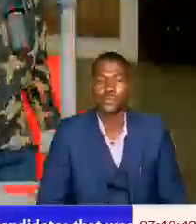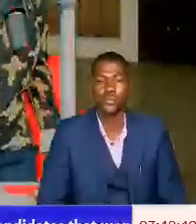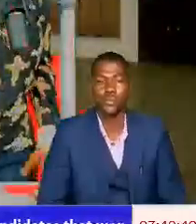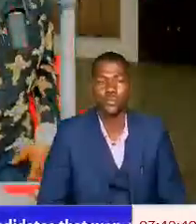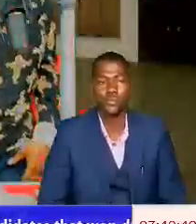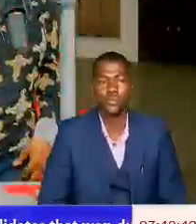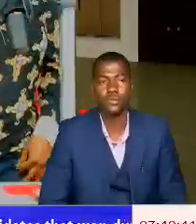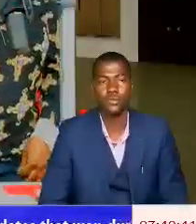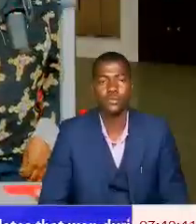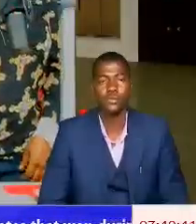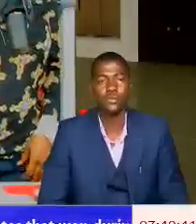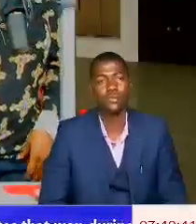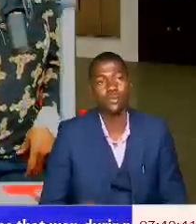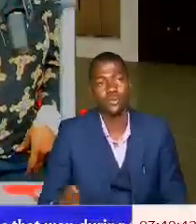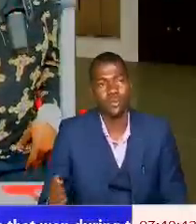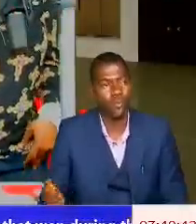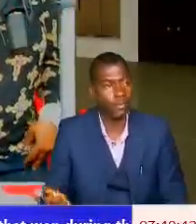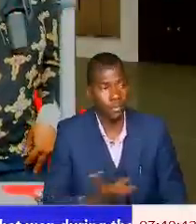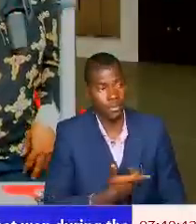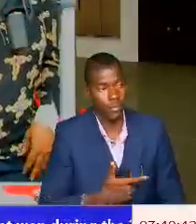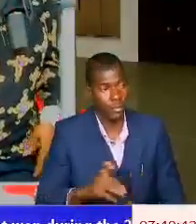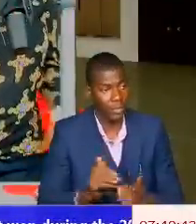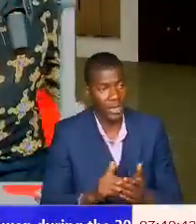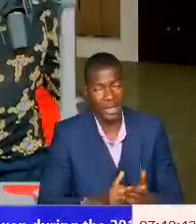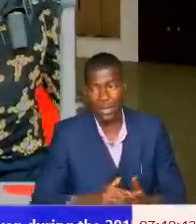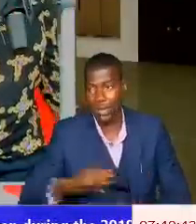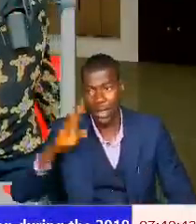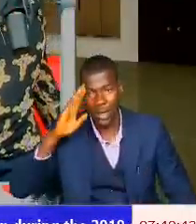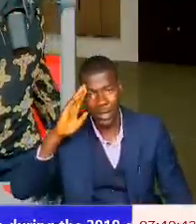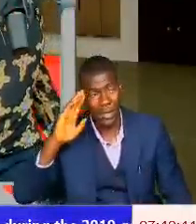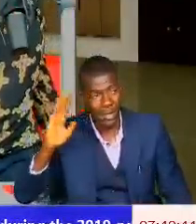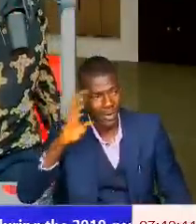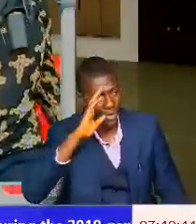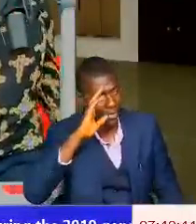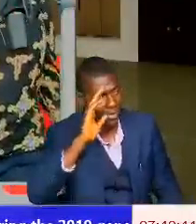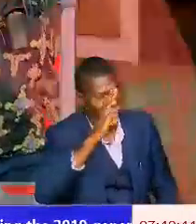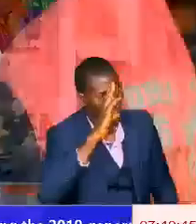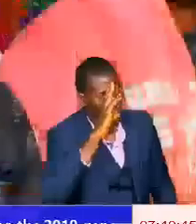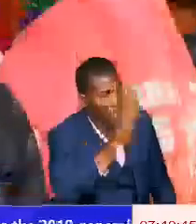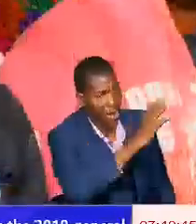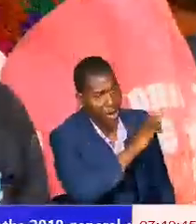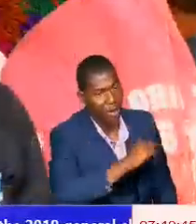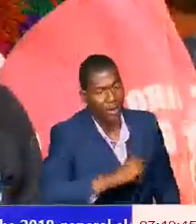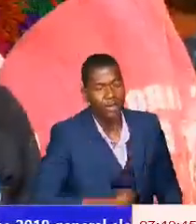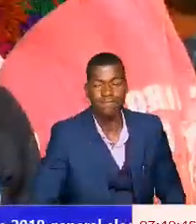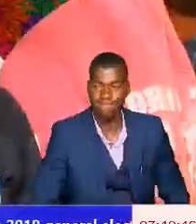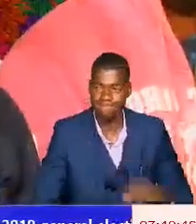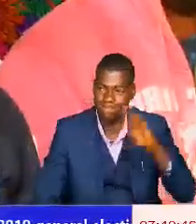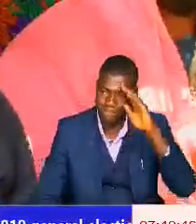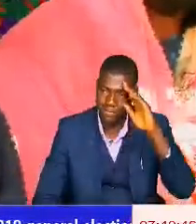Oh, no, no, no. Hi, hi, hi, hembe lembe.